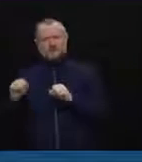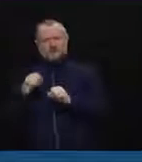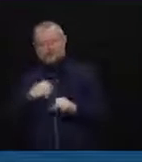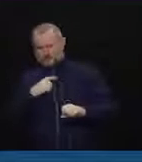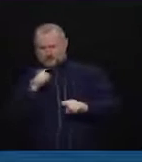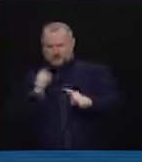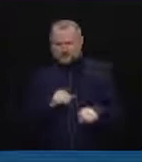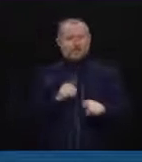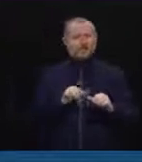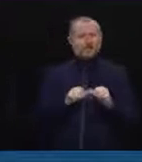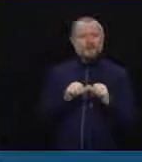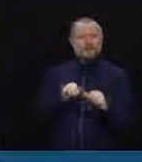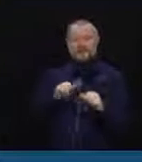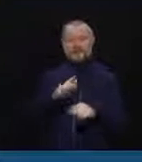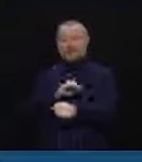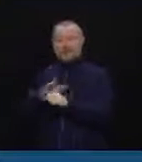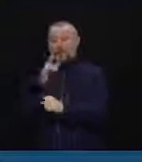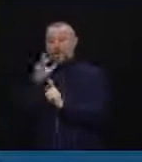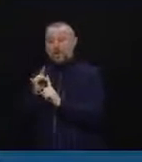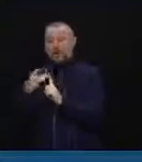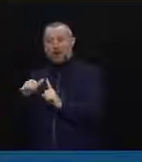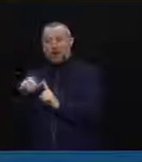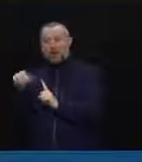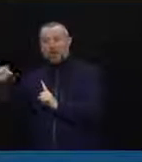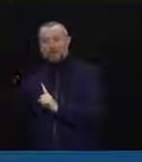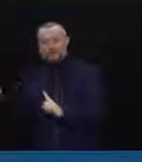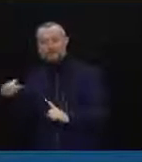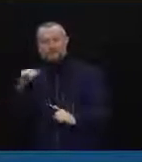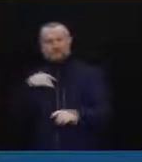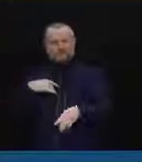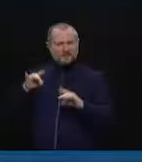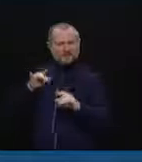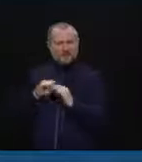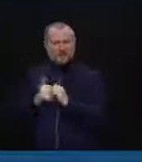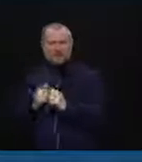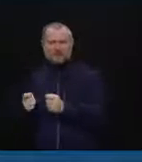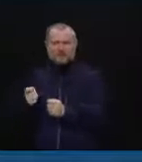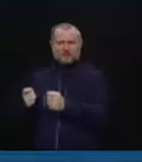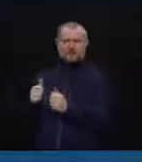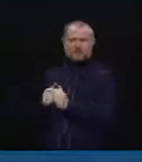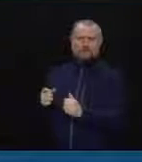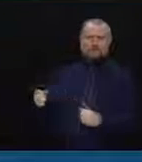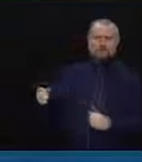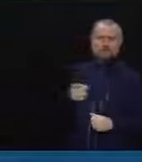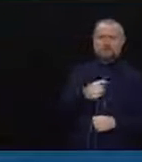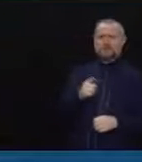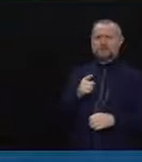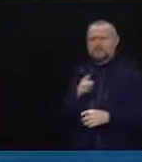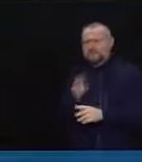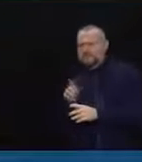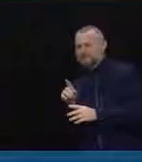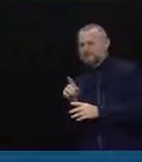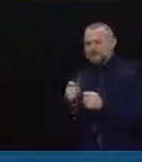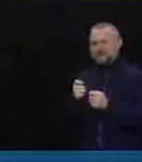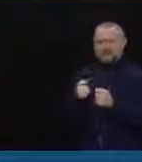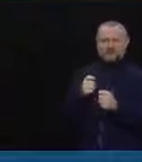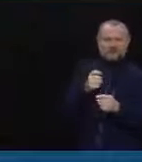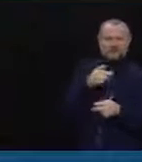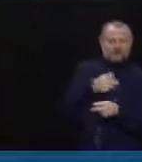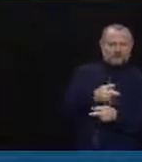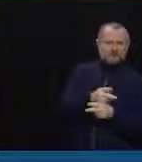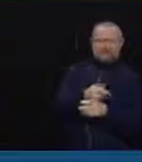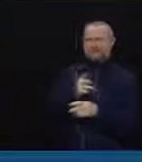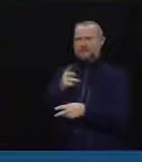and identifying ways to support its diagnosis, management, and therapies as they emerge and are shown to be